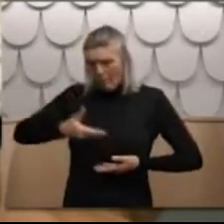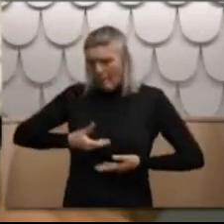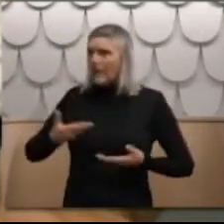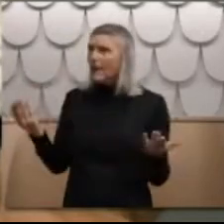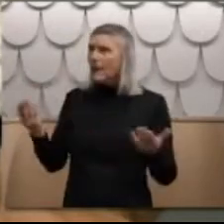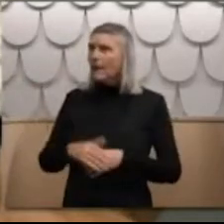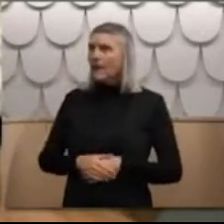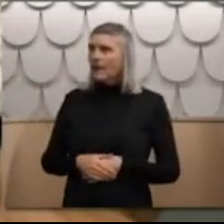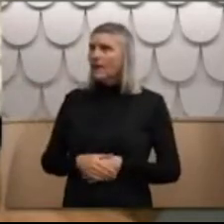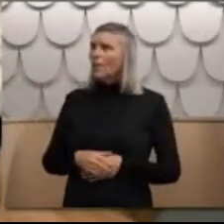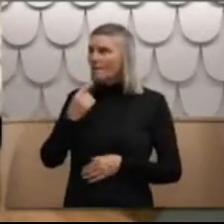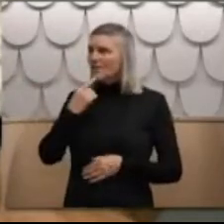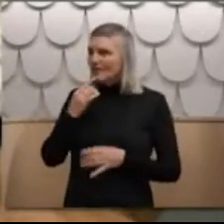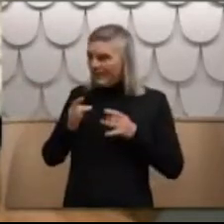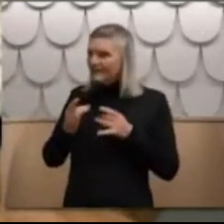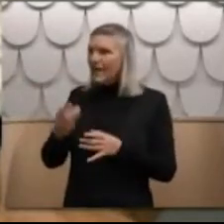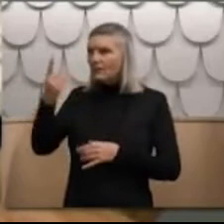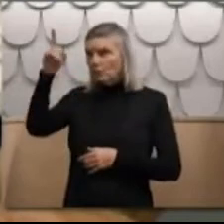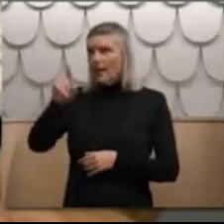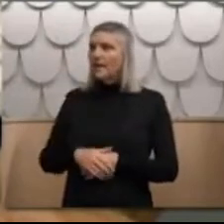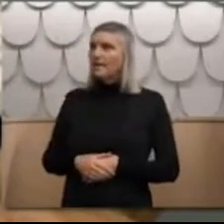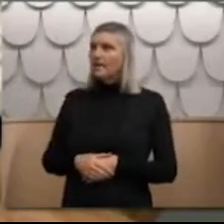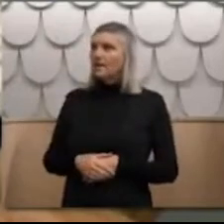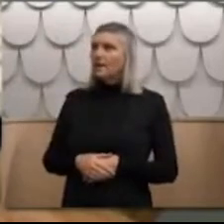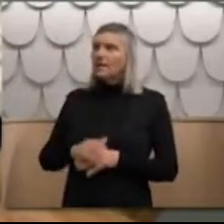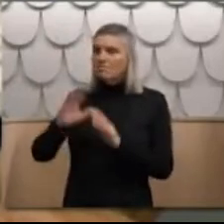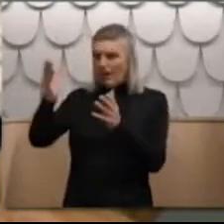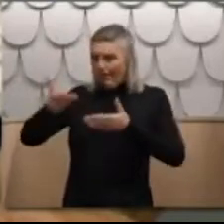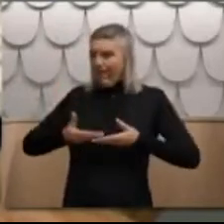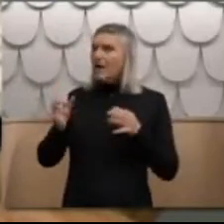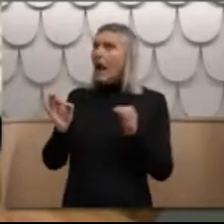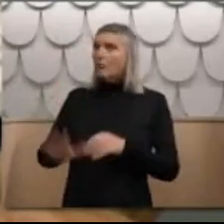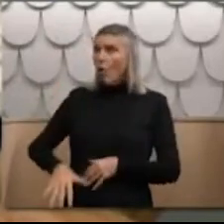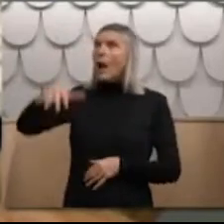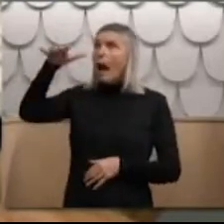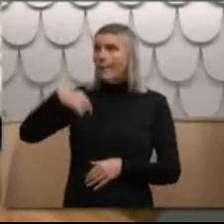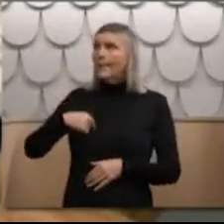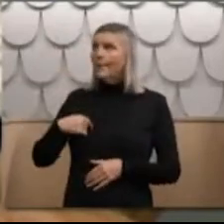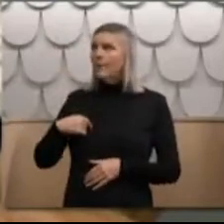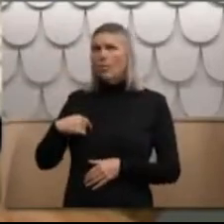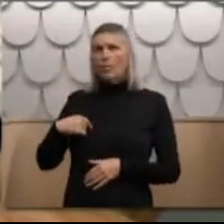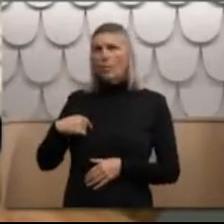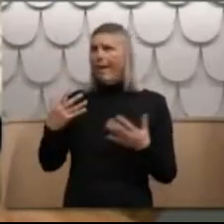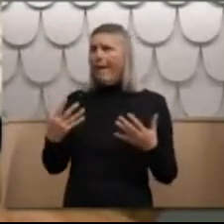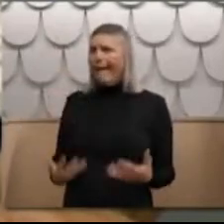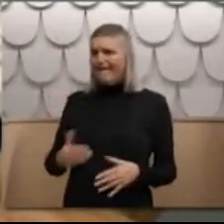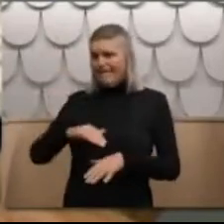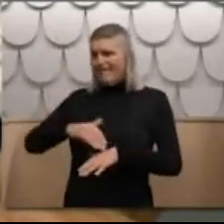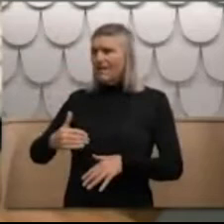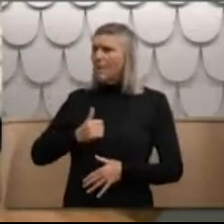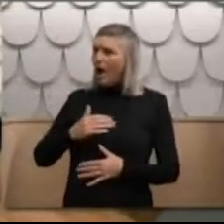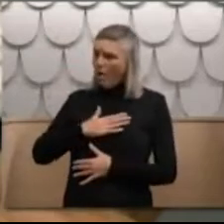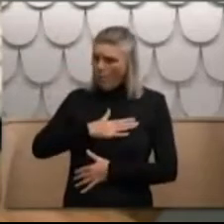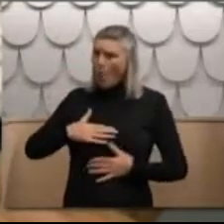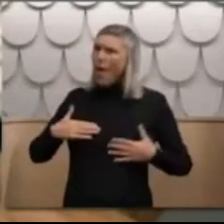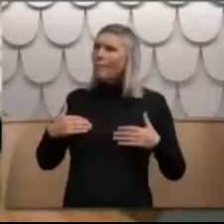we've talked about at the start of our kōrero nei. And having none of that when I was growing up had a huge effect on my